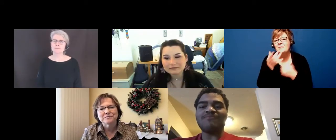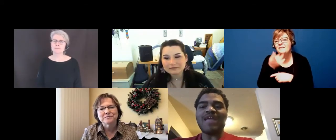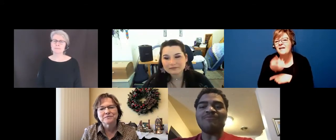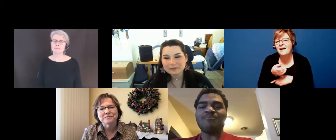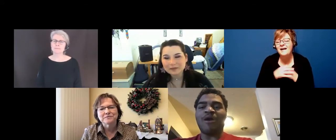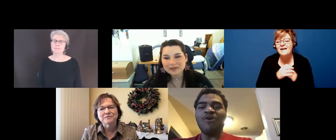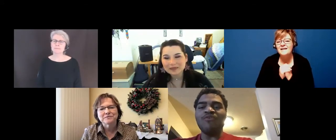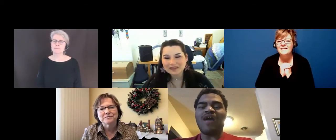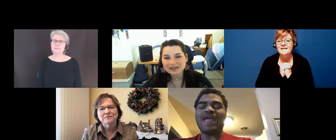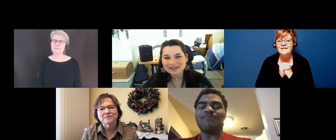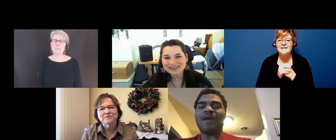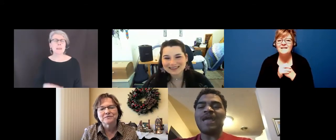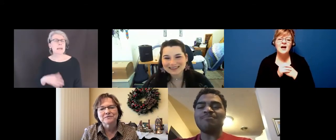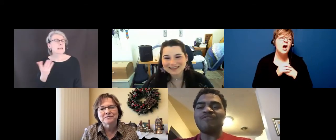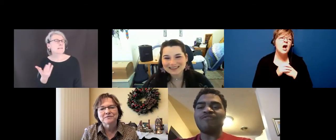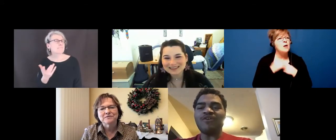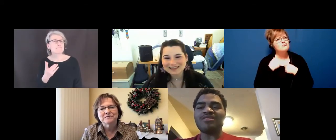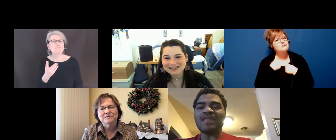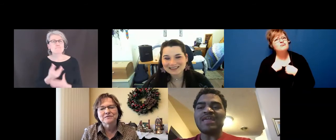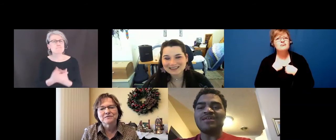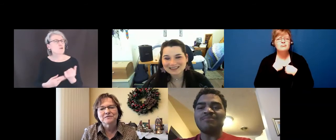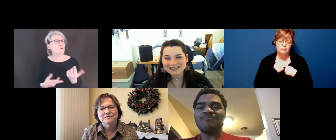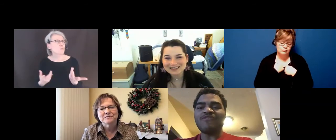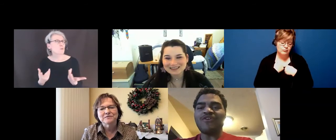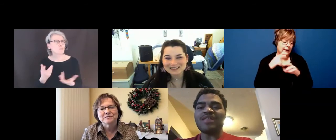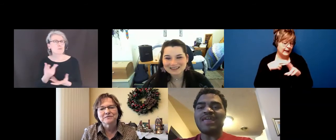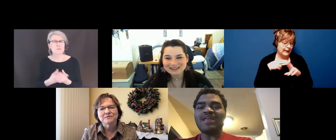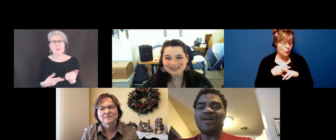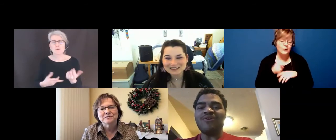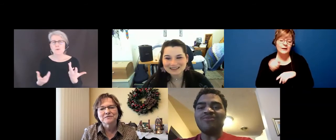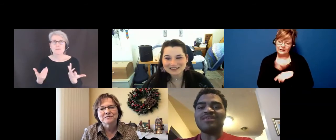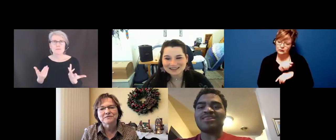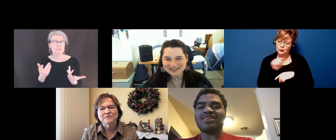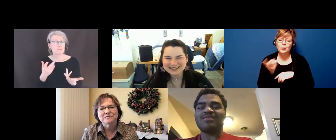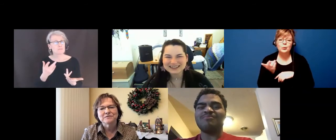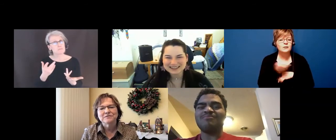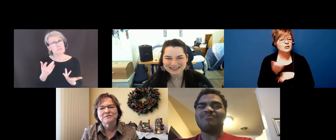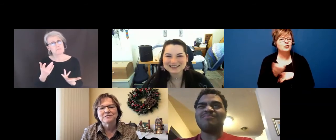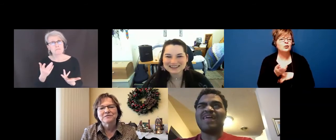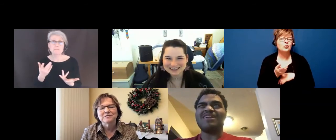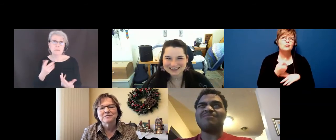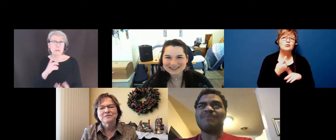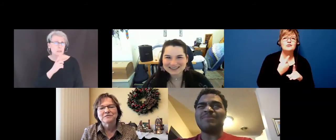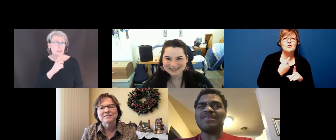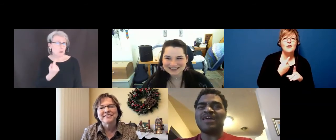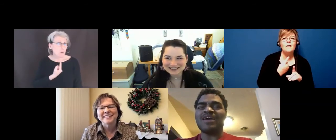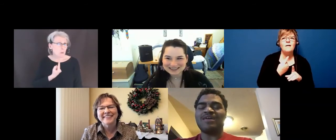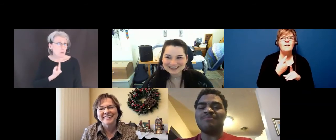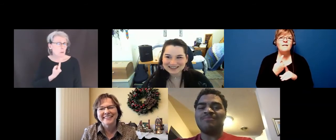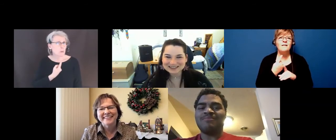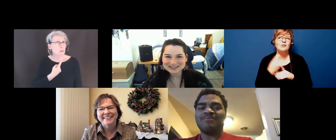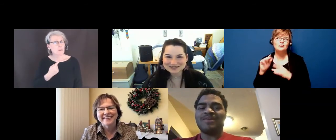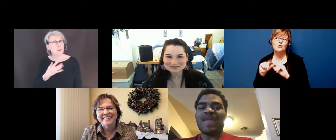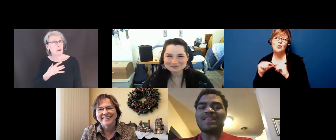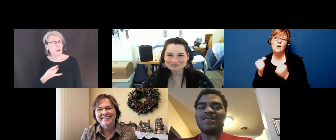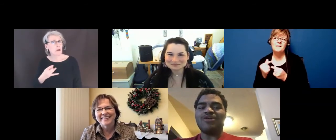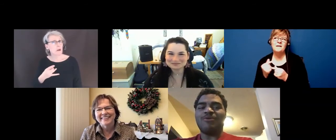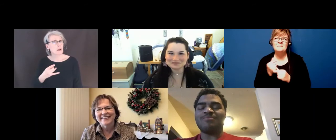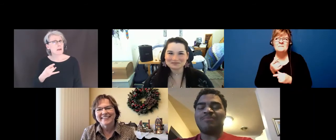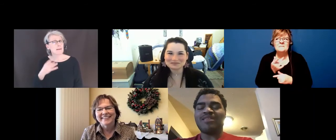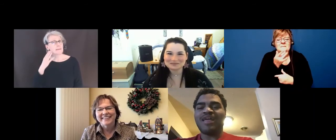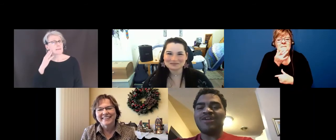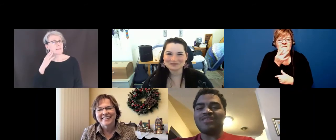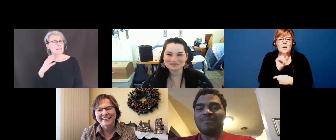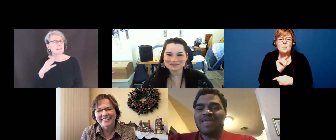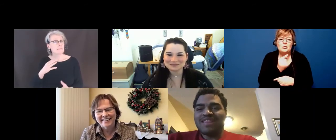Personally, I'm fine with both. I might prefer singing alone, just like maybe to gain a little